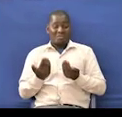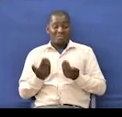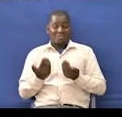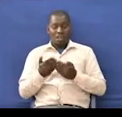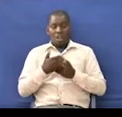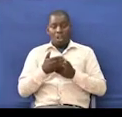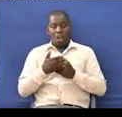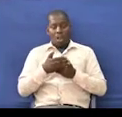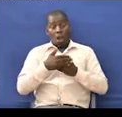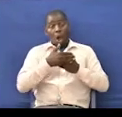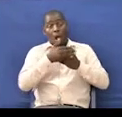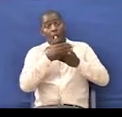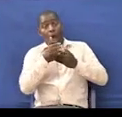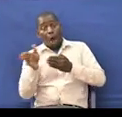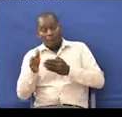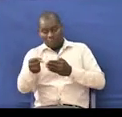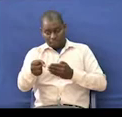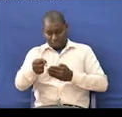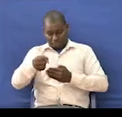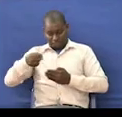to open